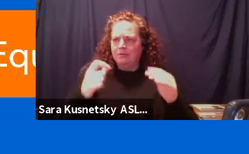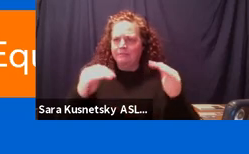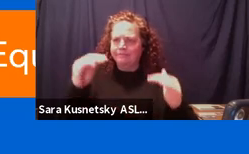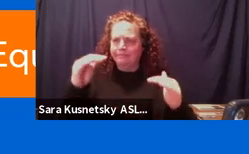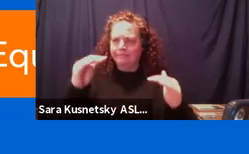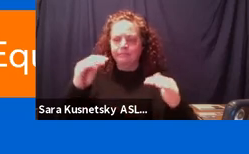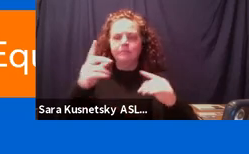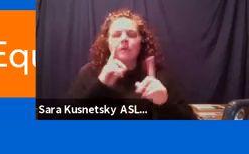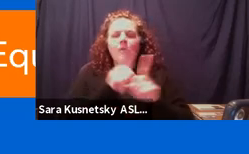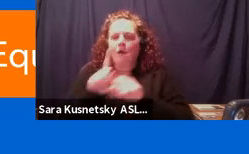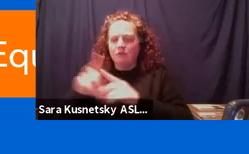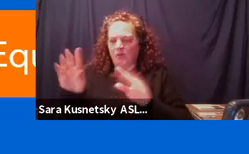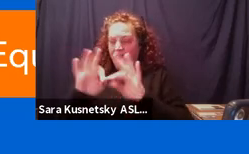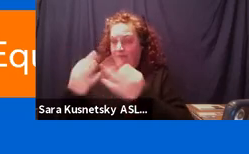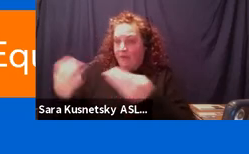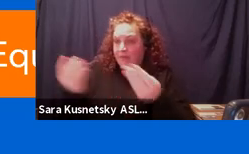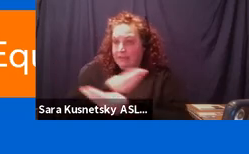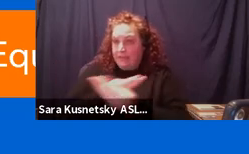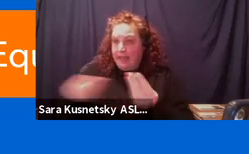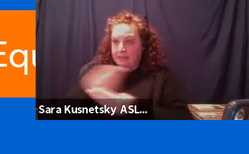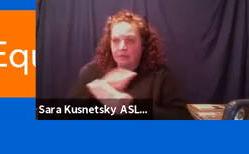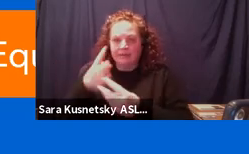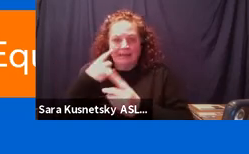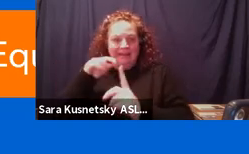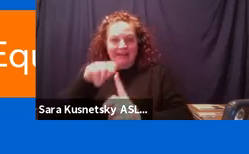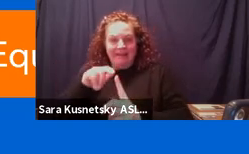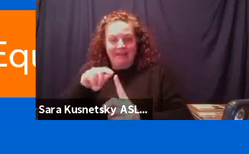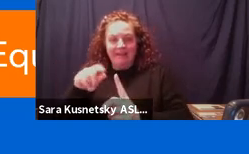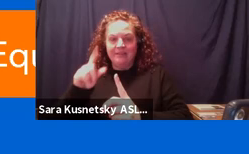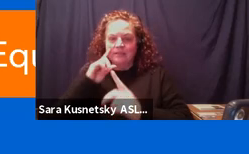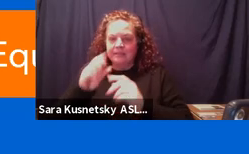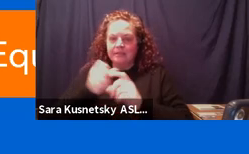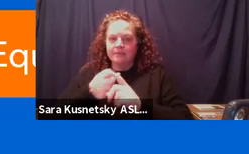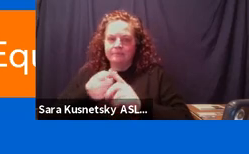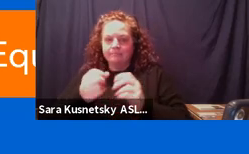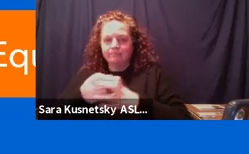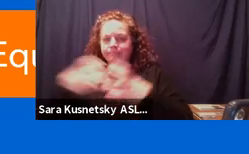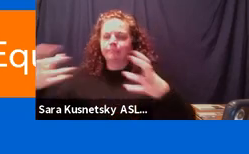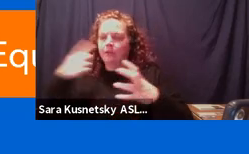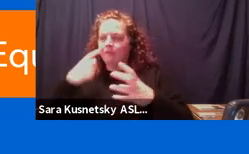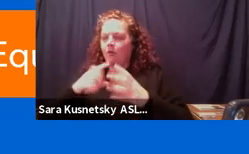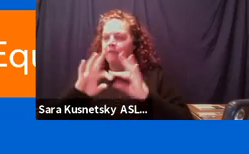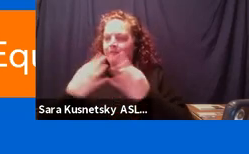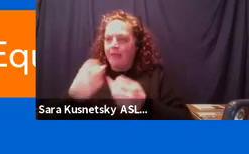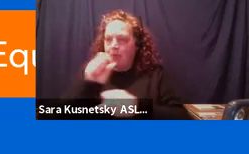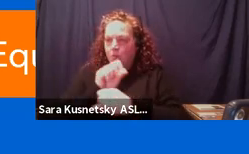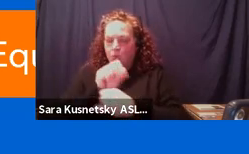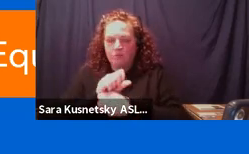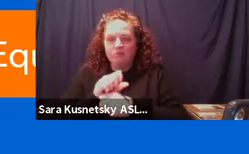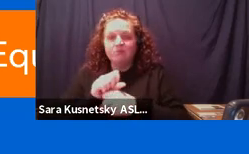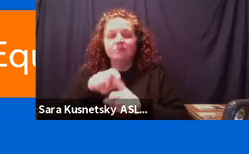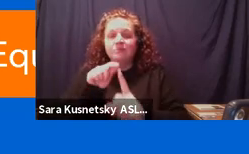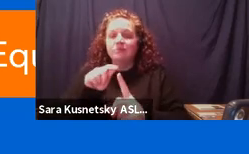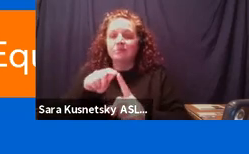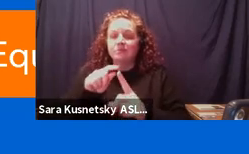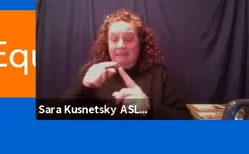Similar to family liaisons, this is the second year of expanding access to social workers. And in this slide, we combine the fiscal year 21 and